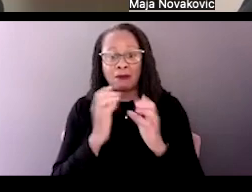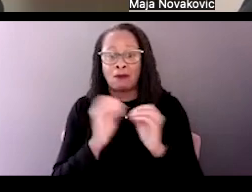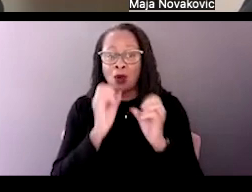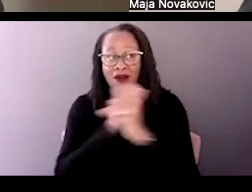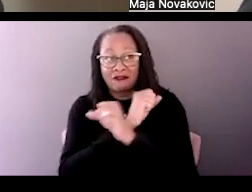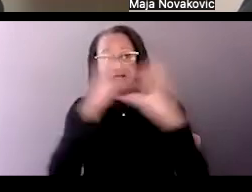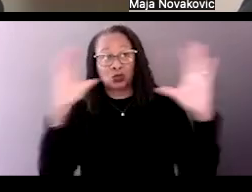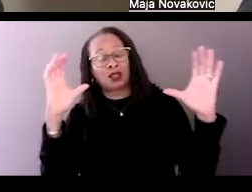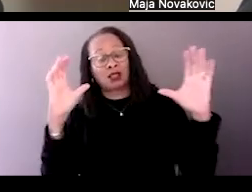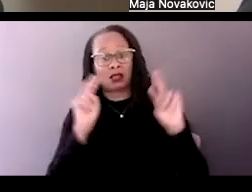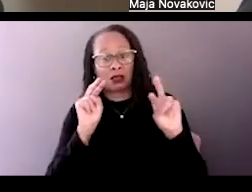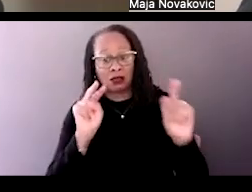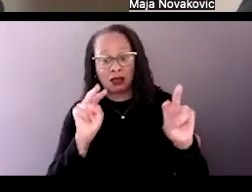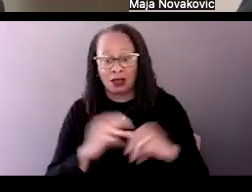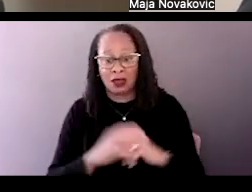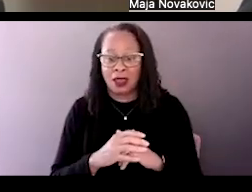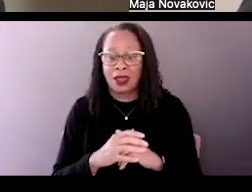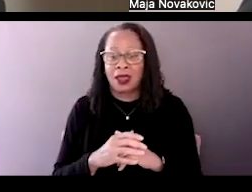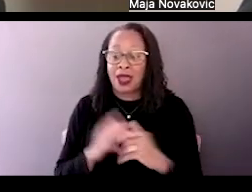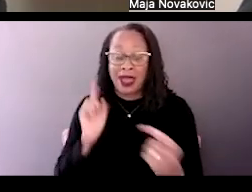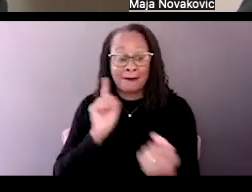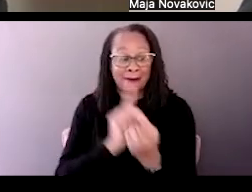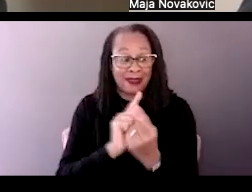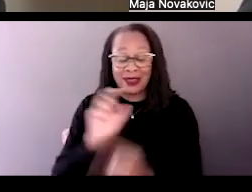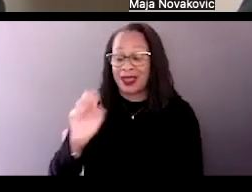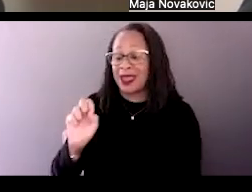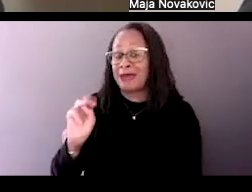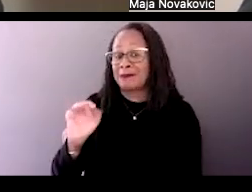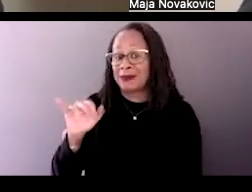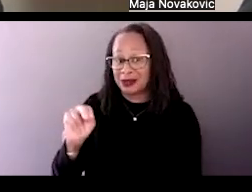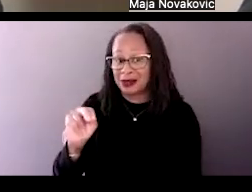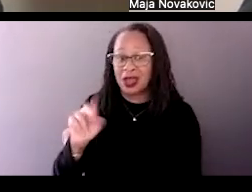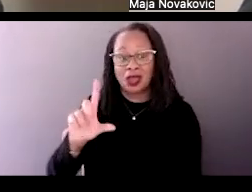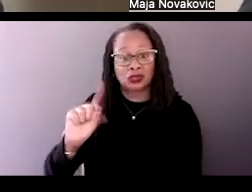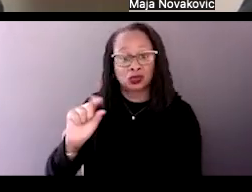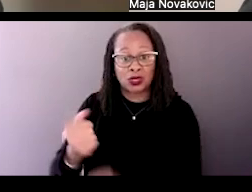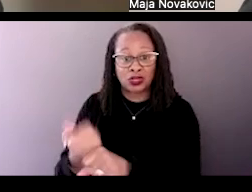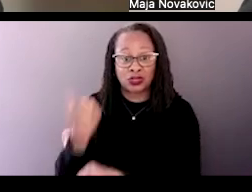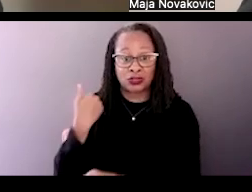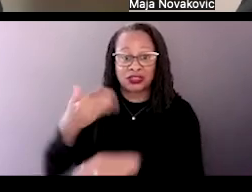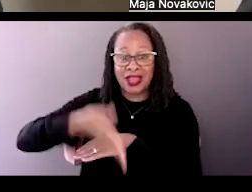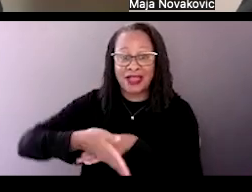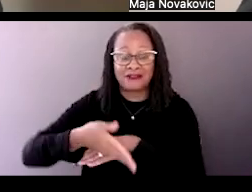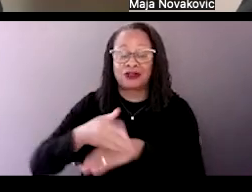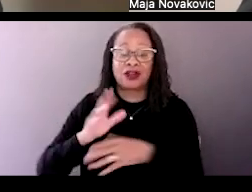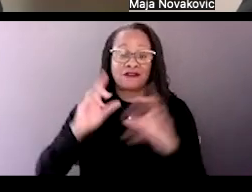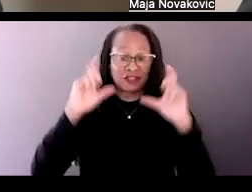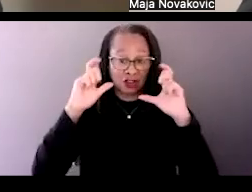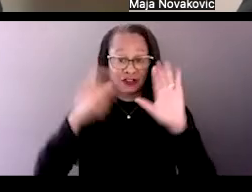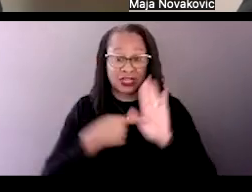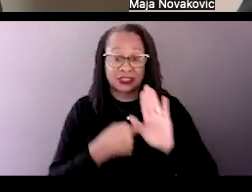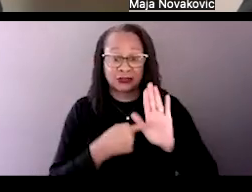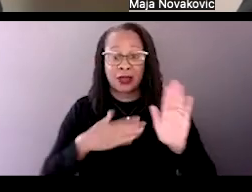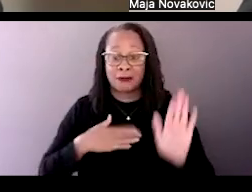Amin 20 years ago after a photography exhibition in my high school in